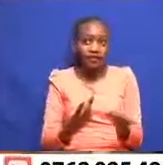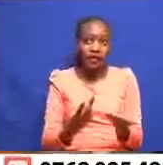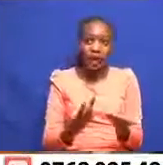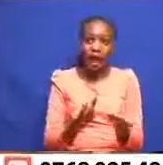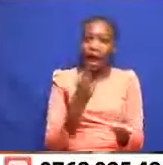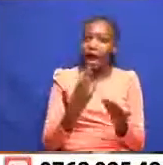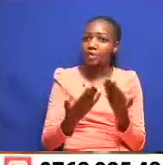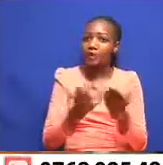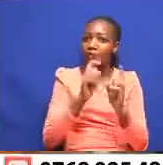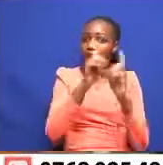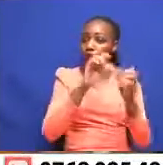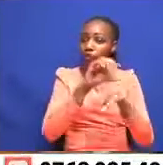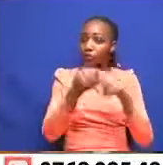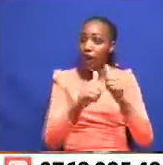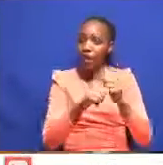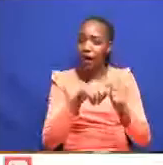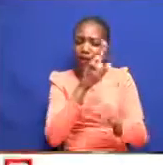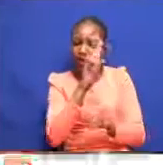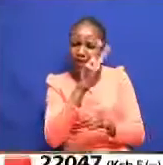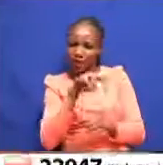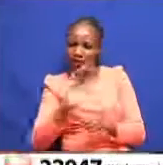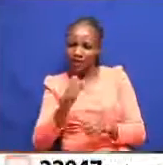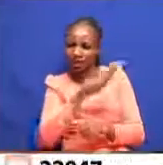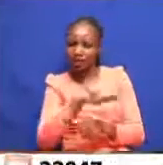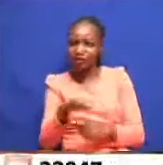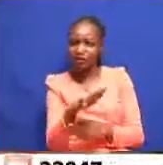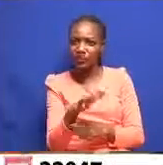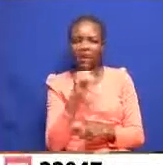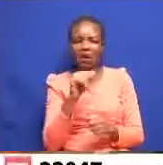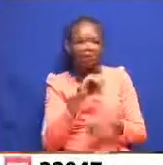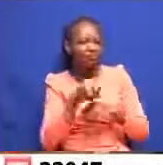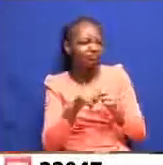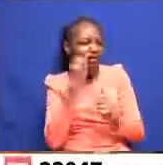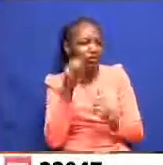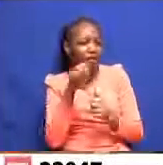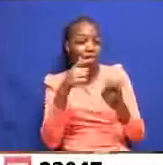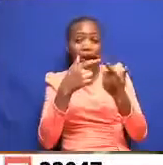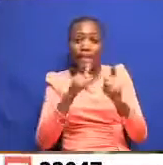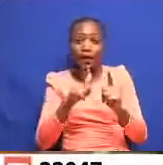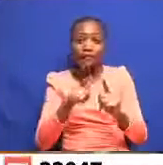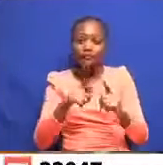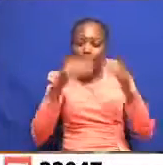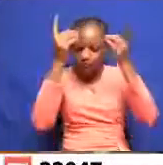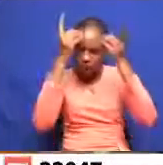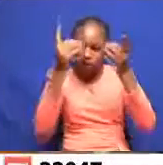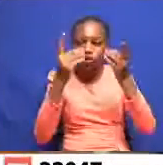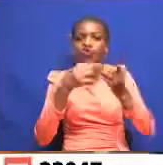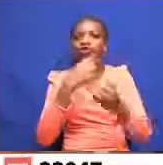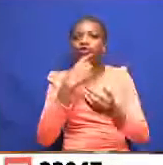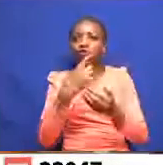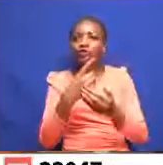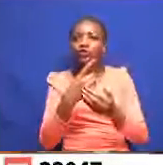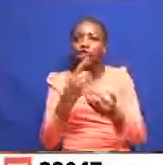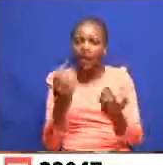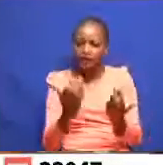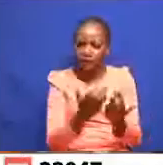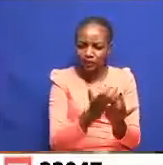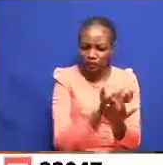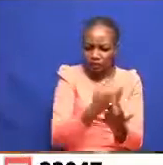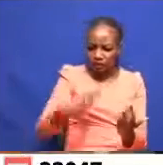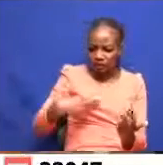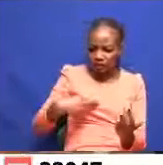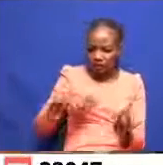the question of undermining the county assembly, was not by default, it was by design, to make sure that she removes herself from